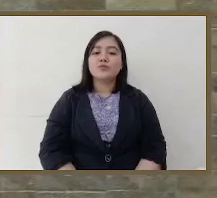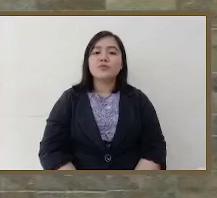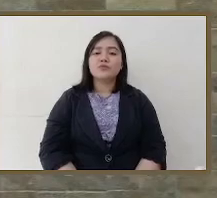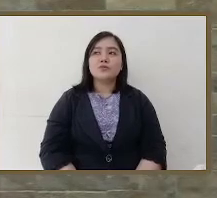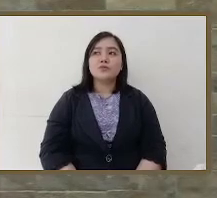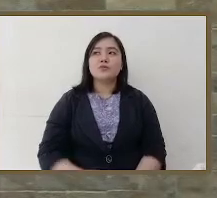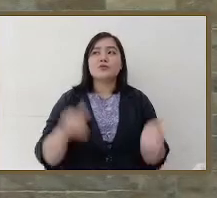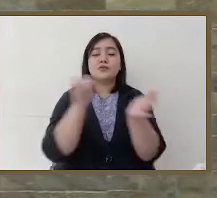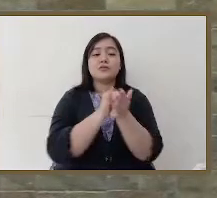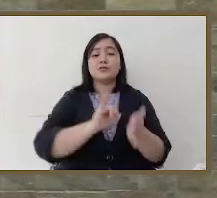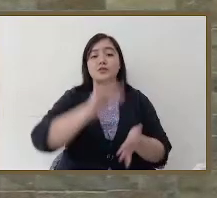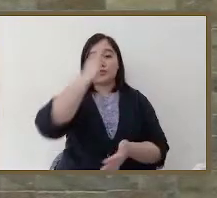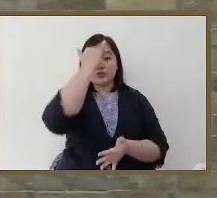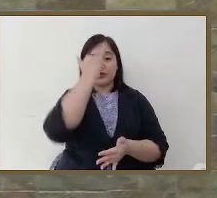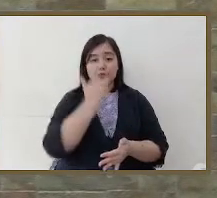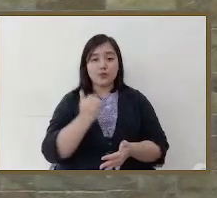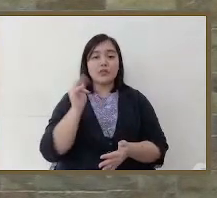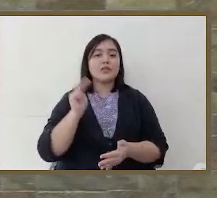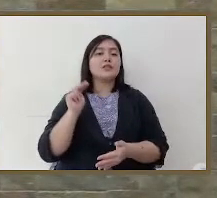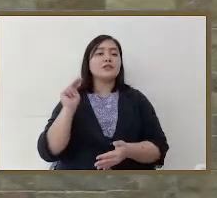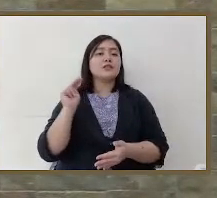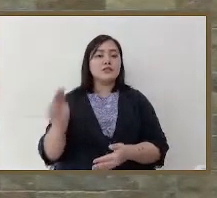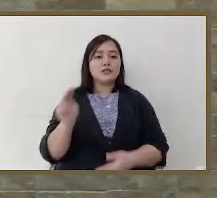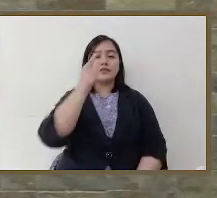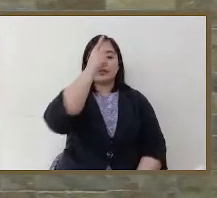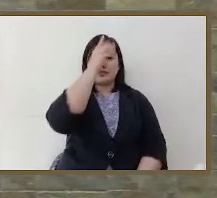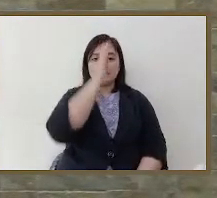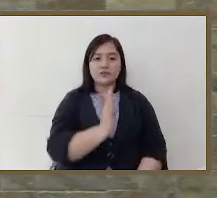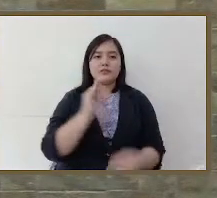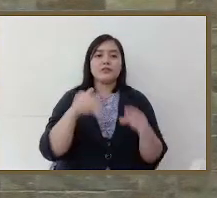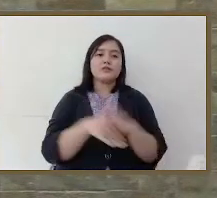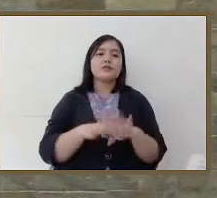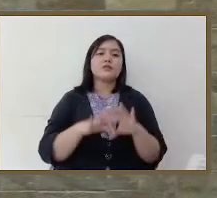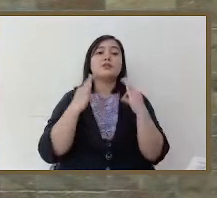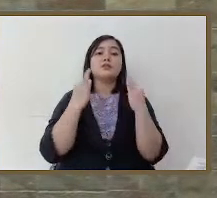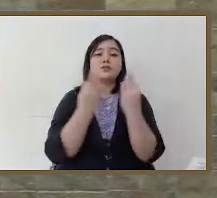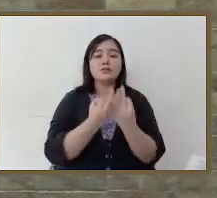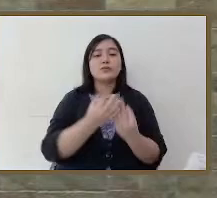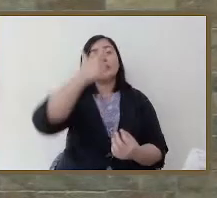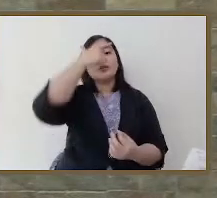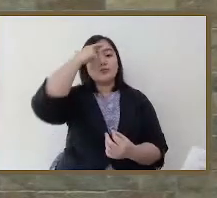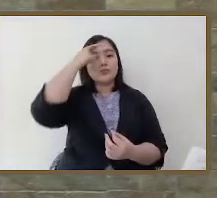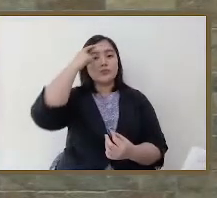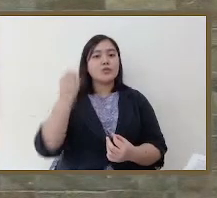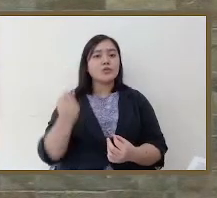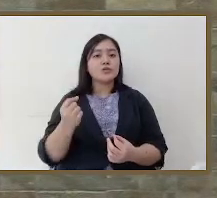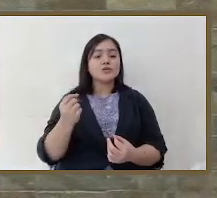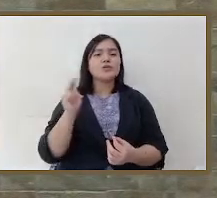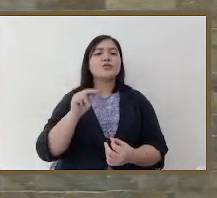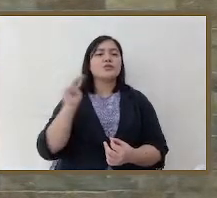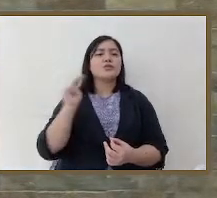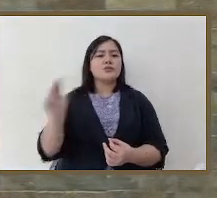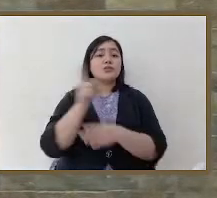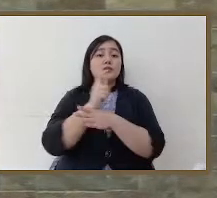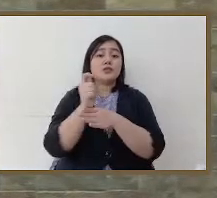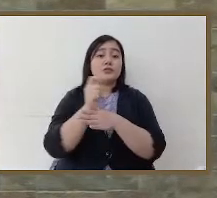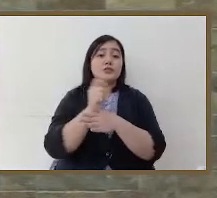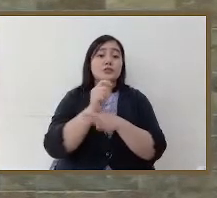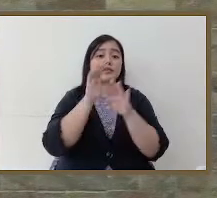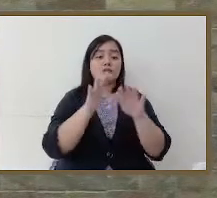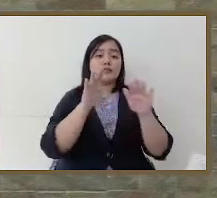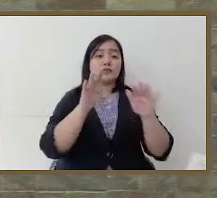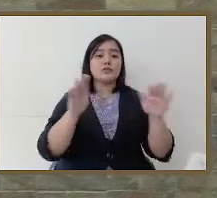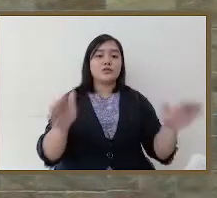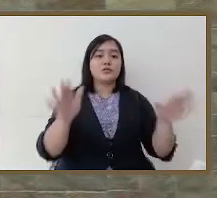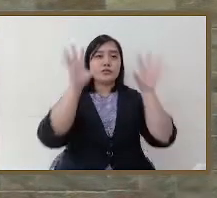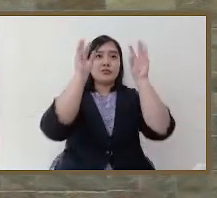That's why we need God. We need God in the home because we need to train our kids. We need to discipline